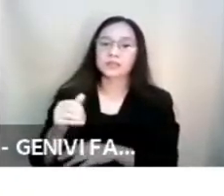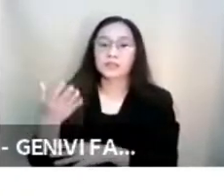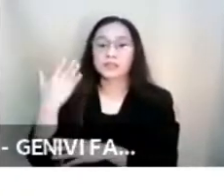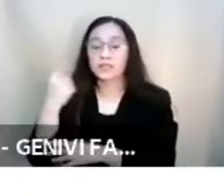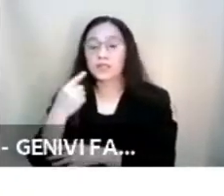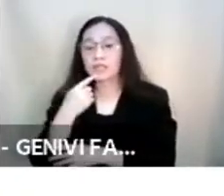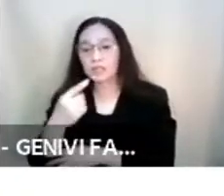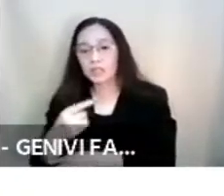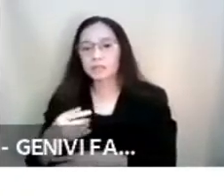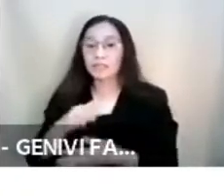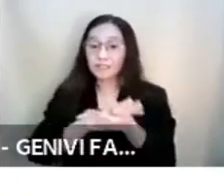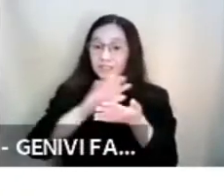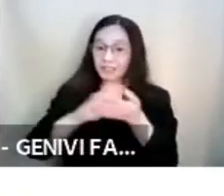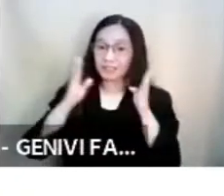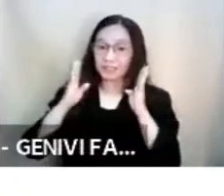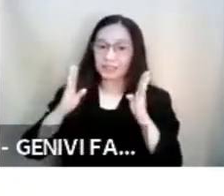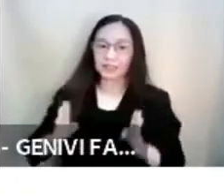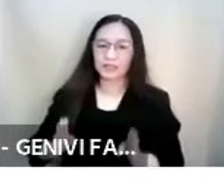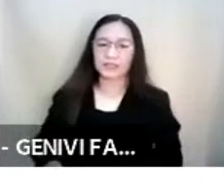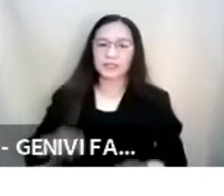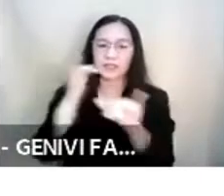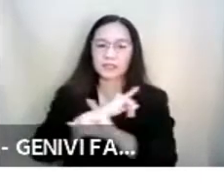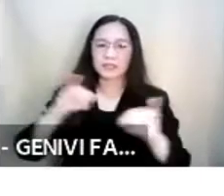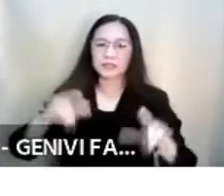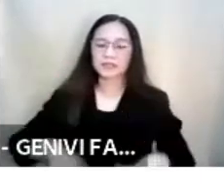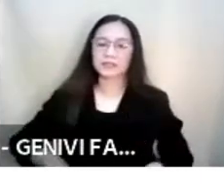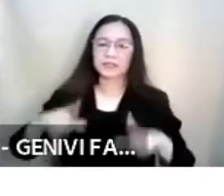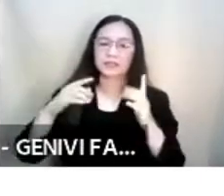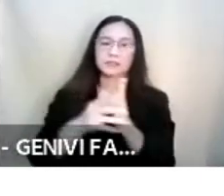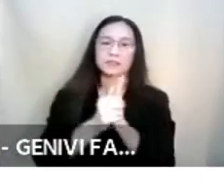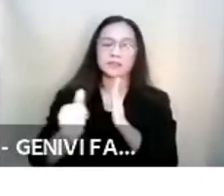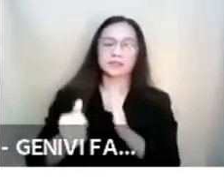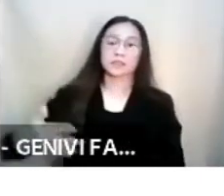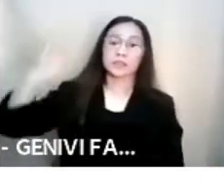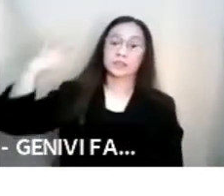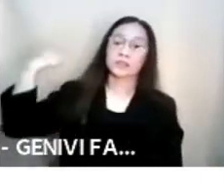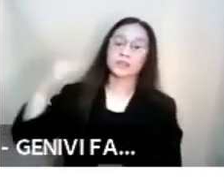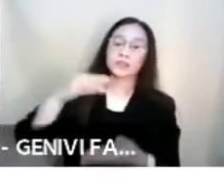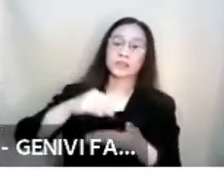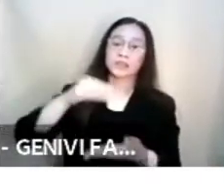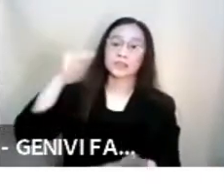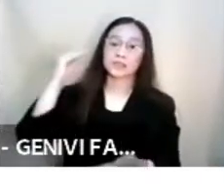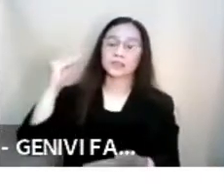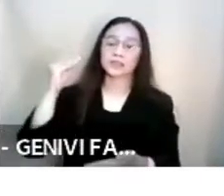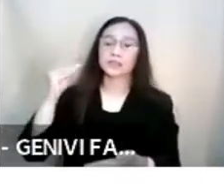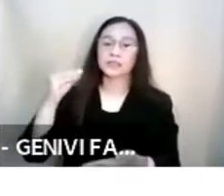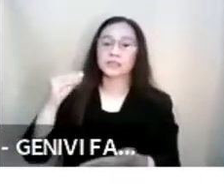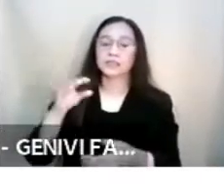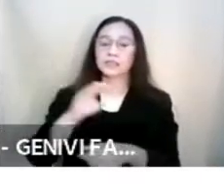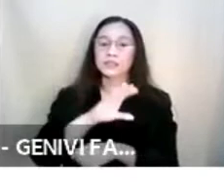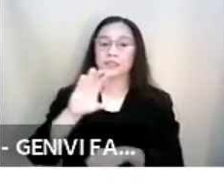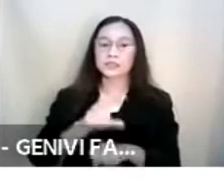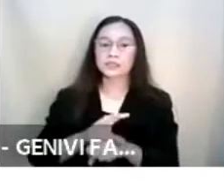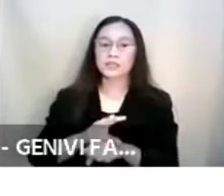independent living skills. Sometimes in the Learning Center before, we had a health and home economics class for